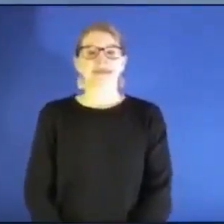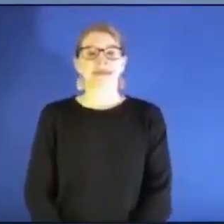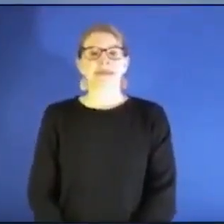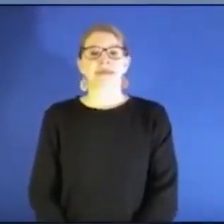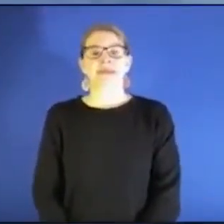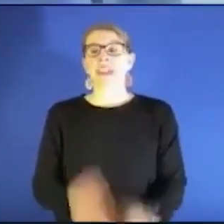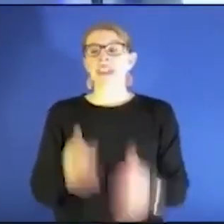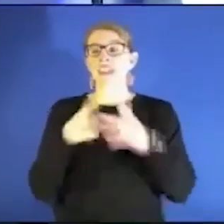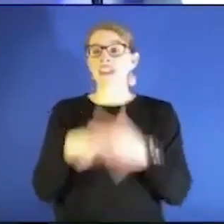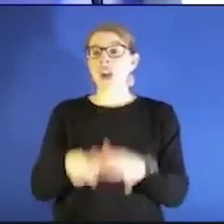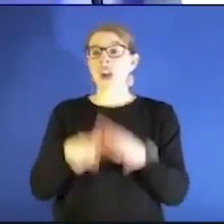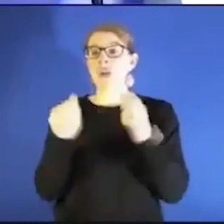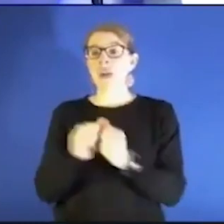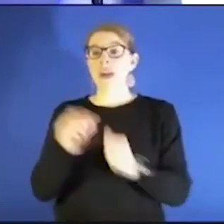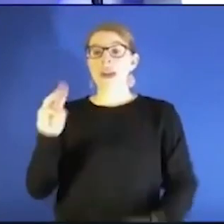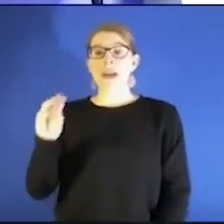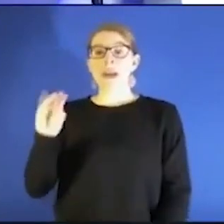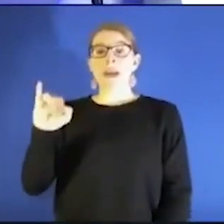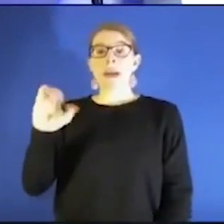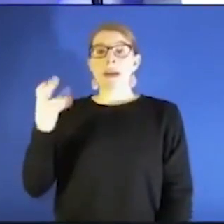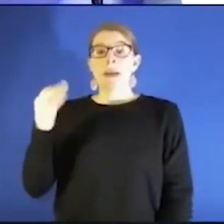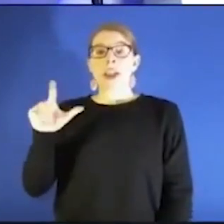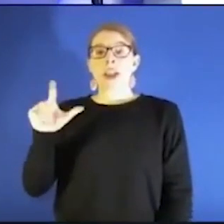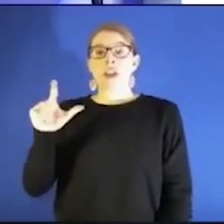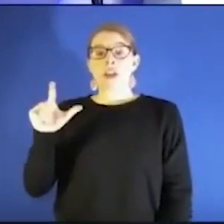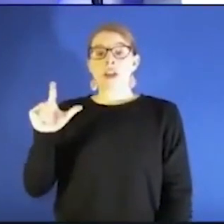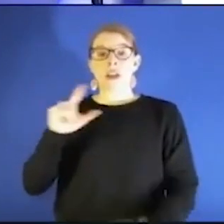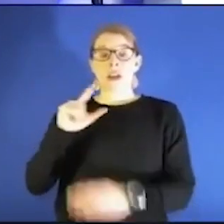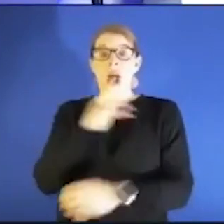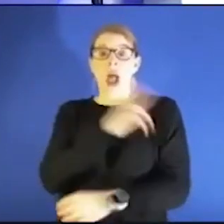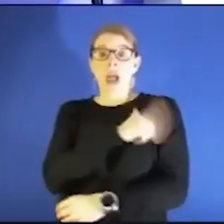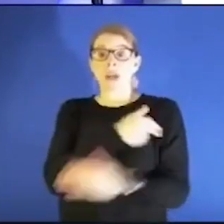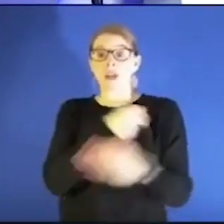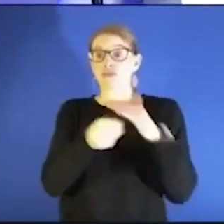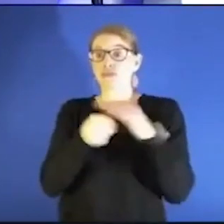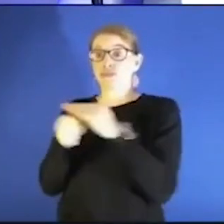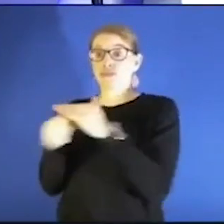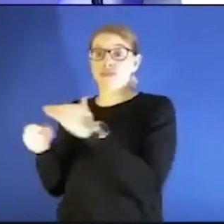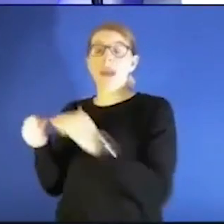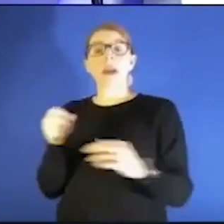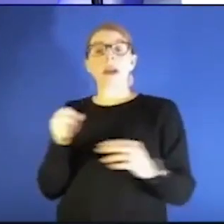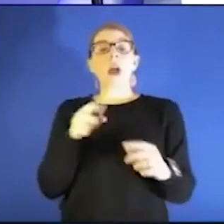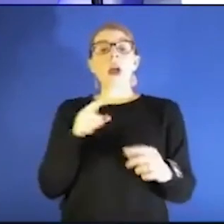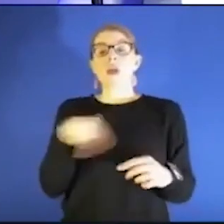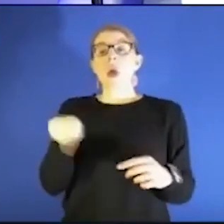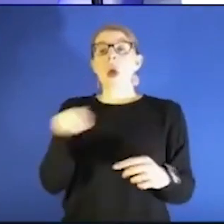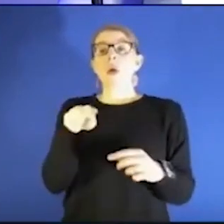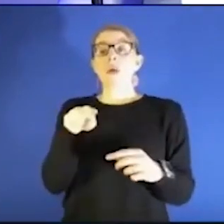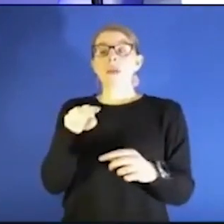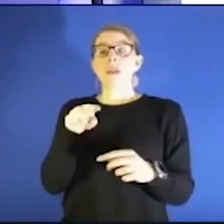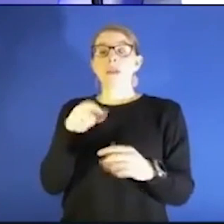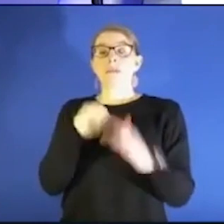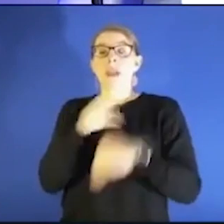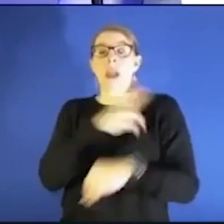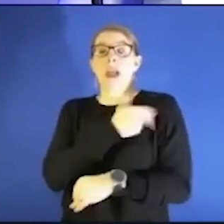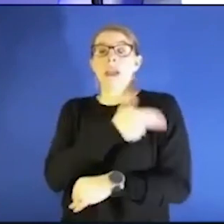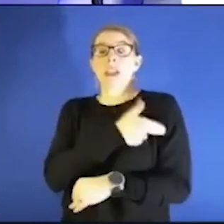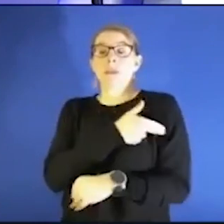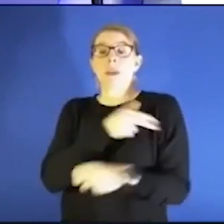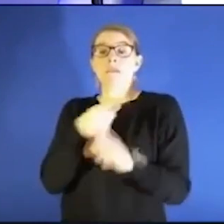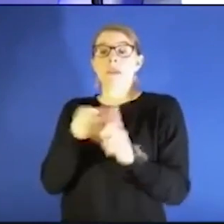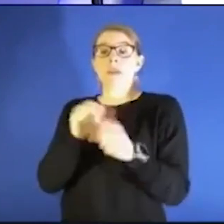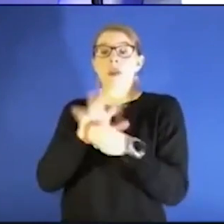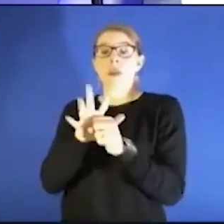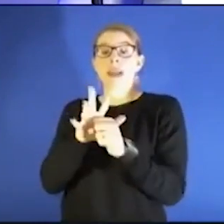with Michael. Of all the hospitalizations, of those who are hospitalized because of COVID, how many were previously